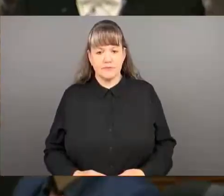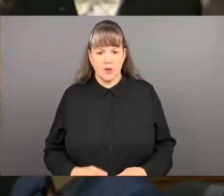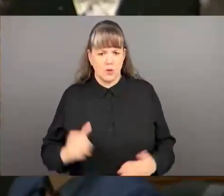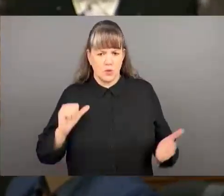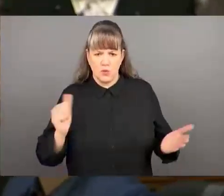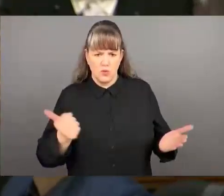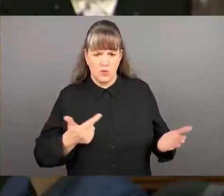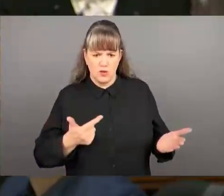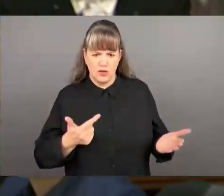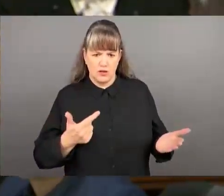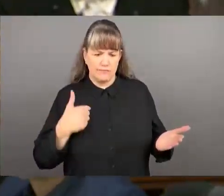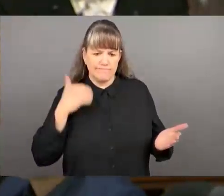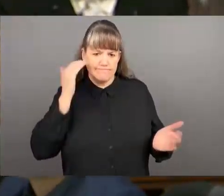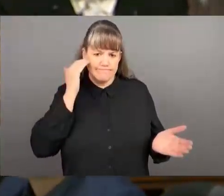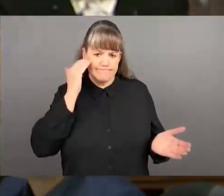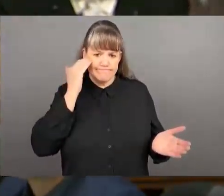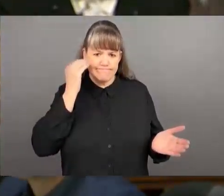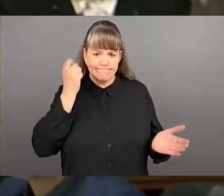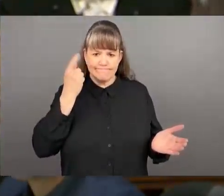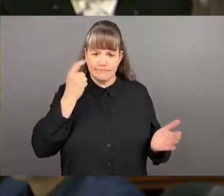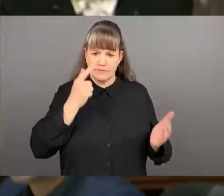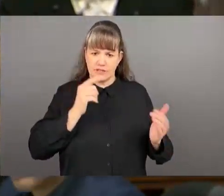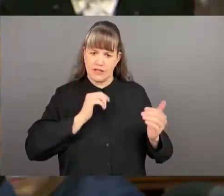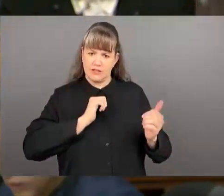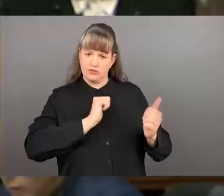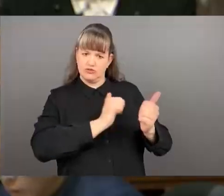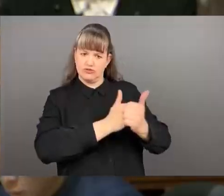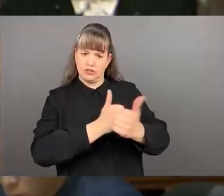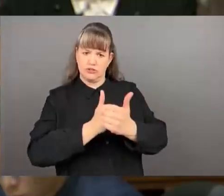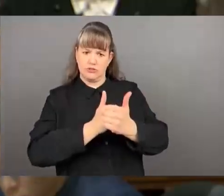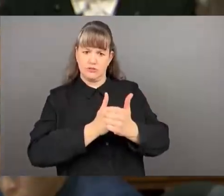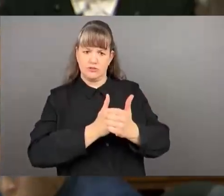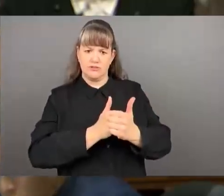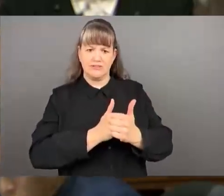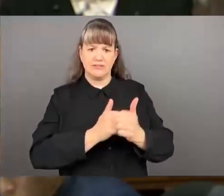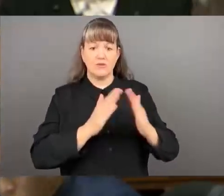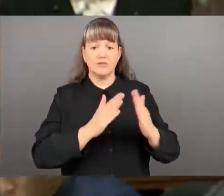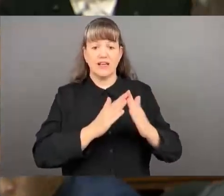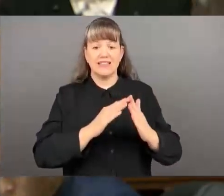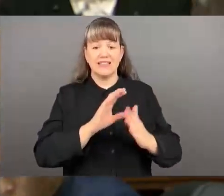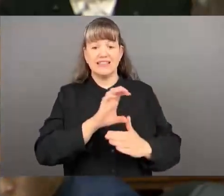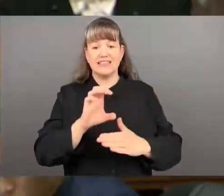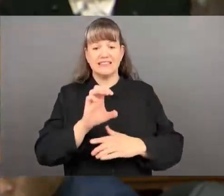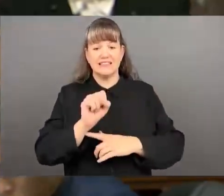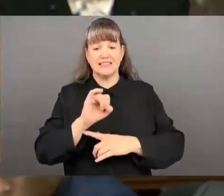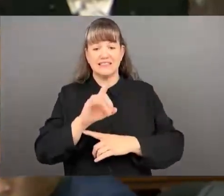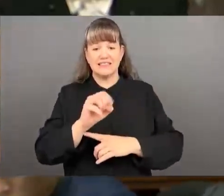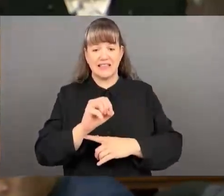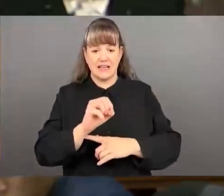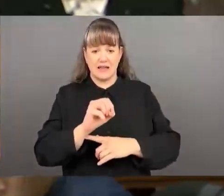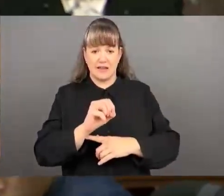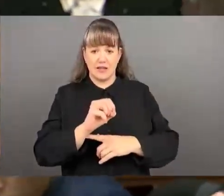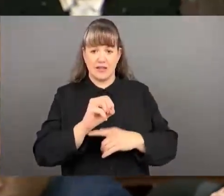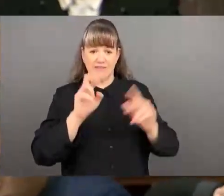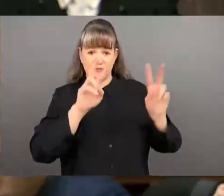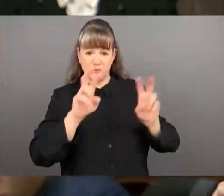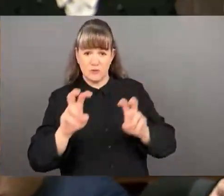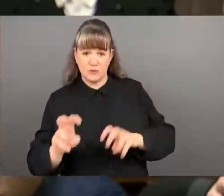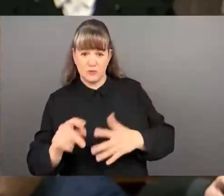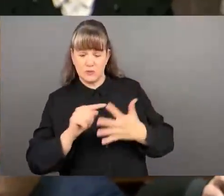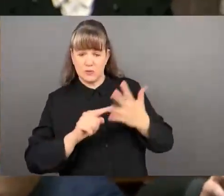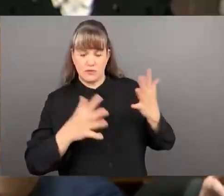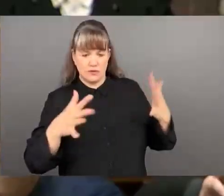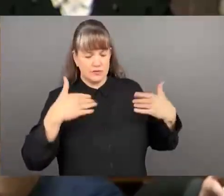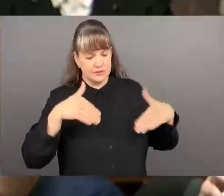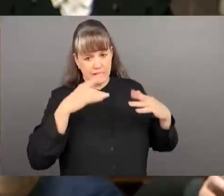facing the downtown east side are complex. And across government, it's hard to find a ministry on this side that